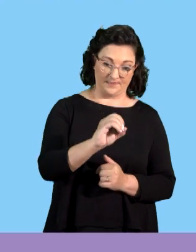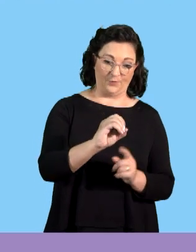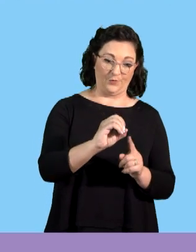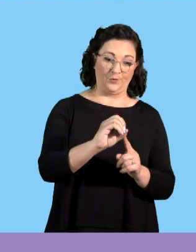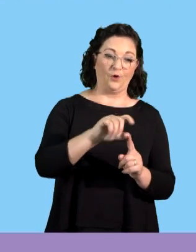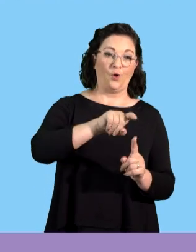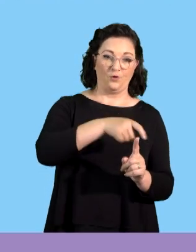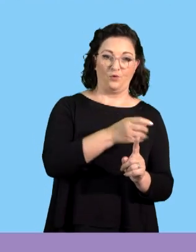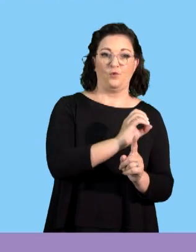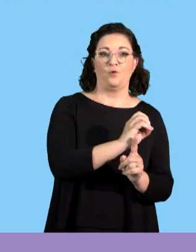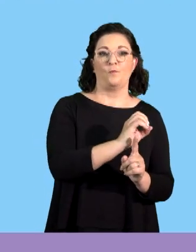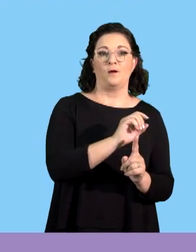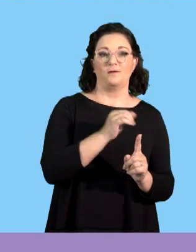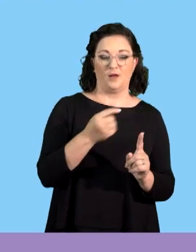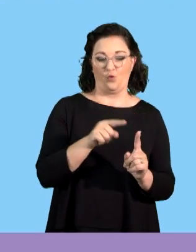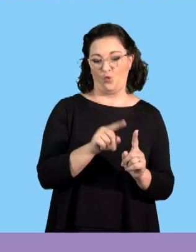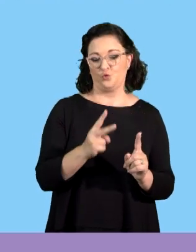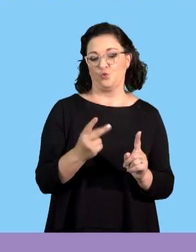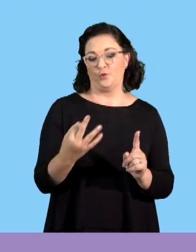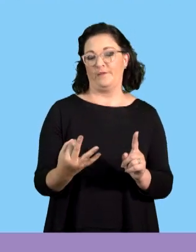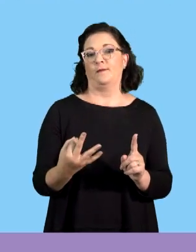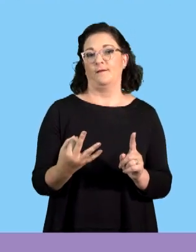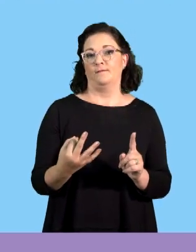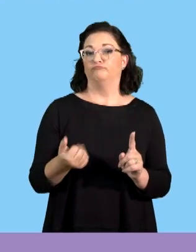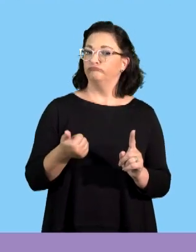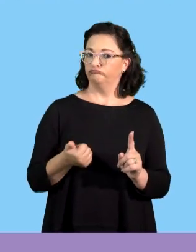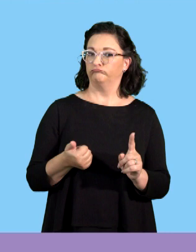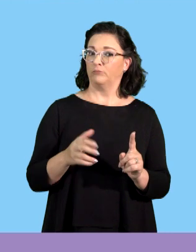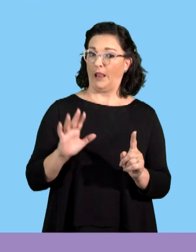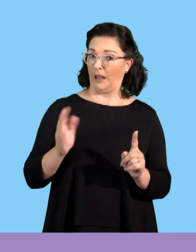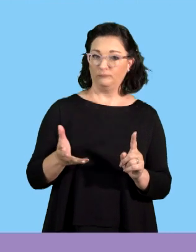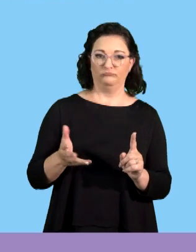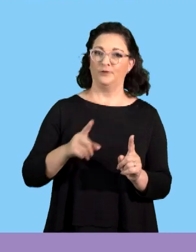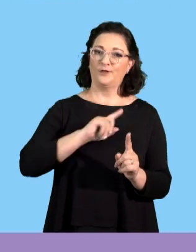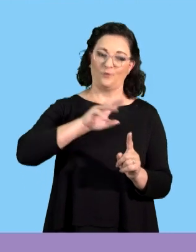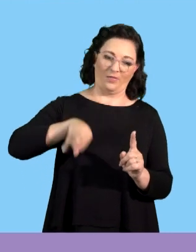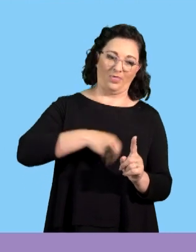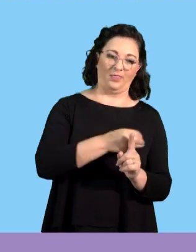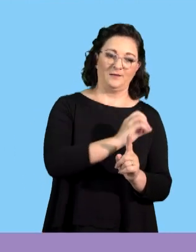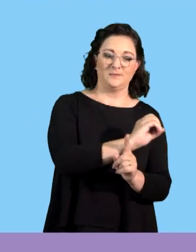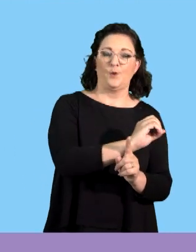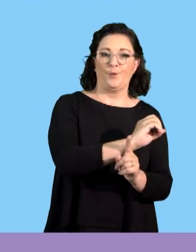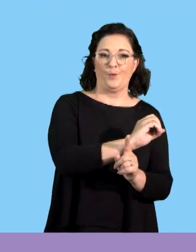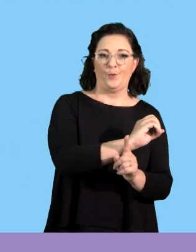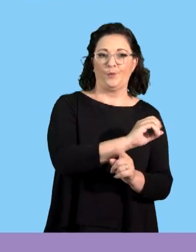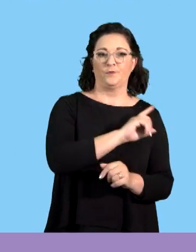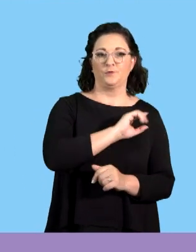tens and a comma. Now this gives us 3 decimal places, and we can't just leave this. This would now be